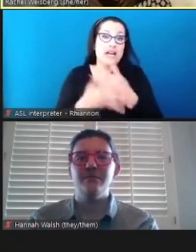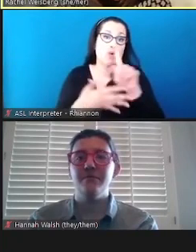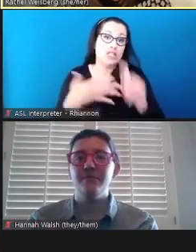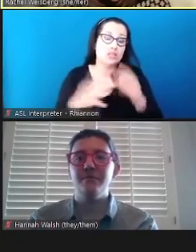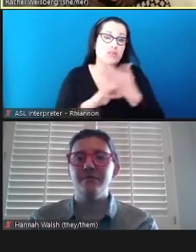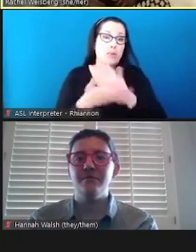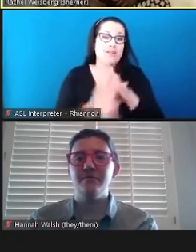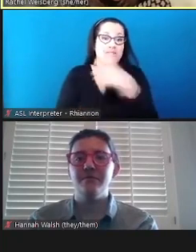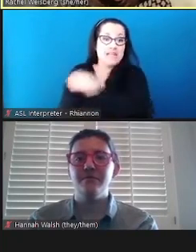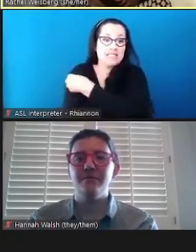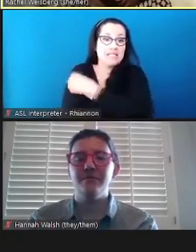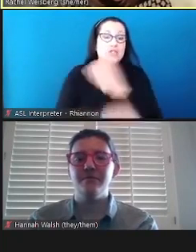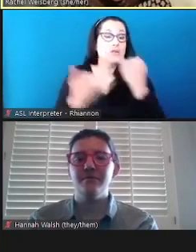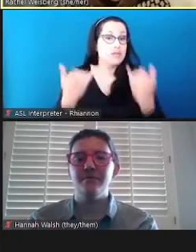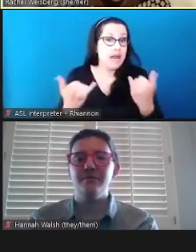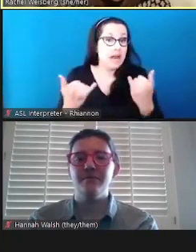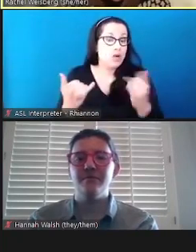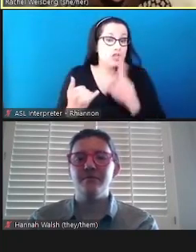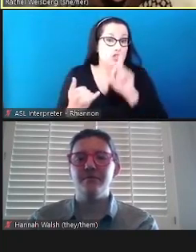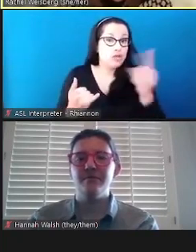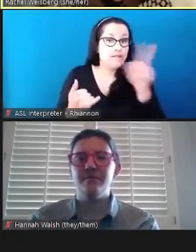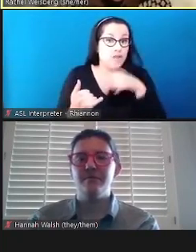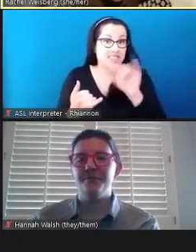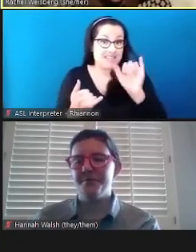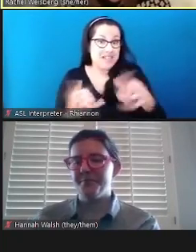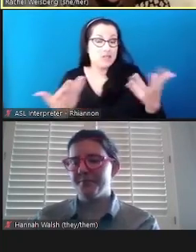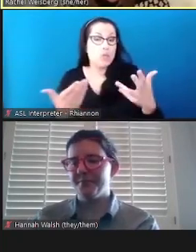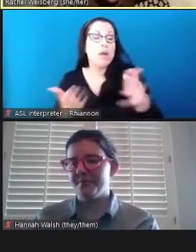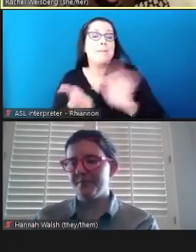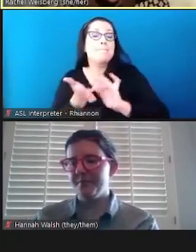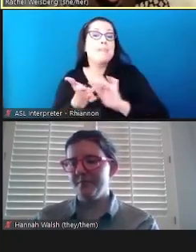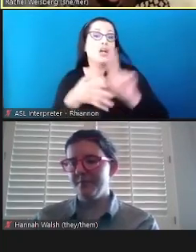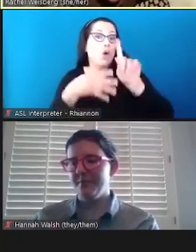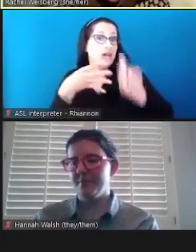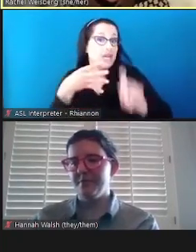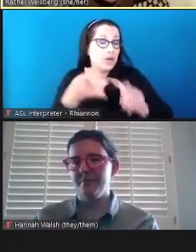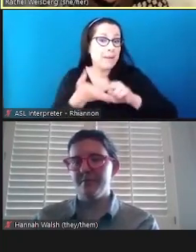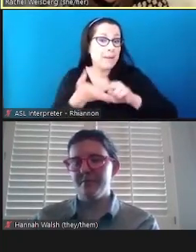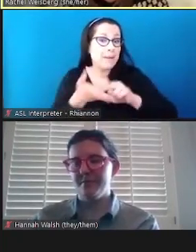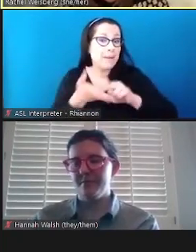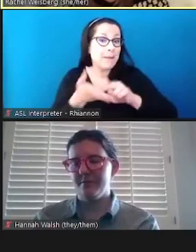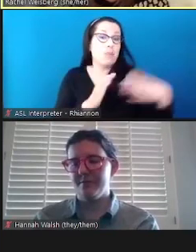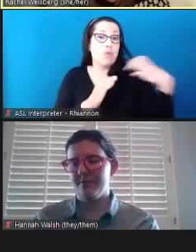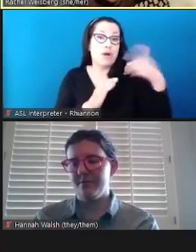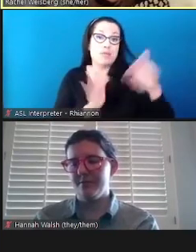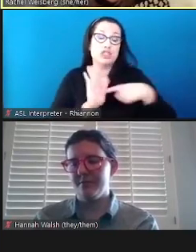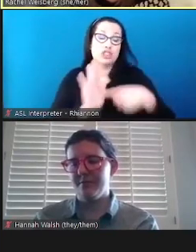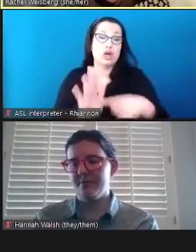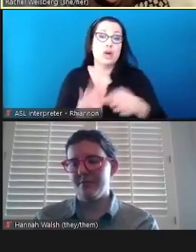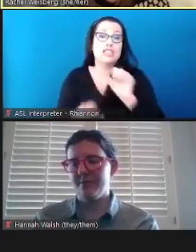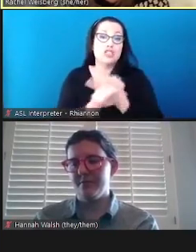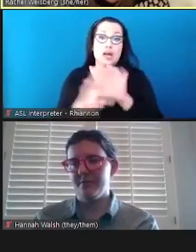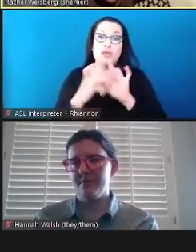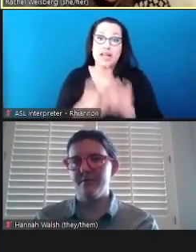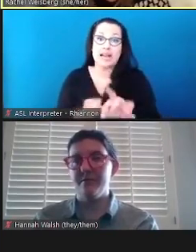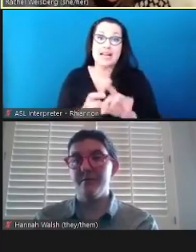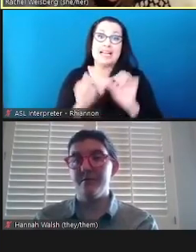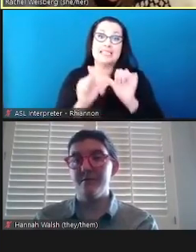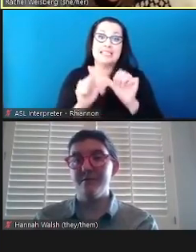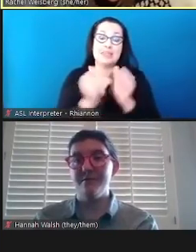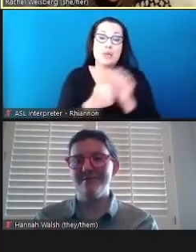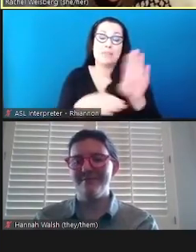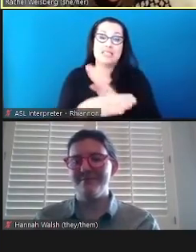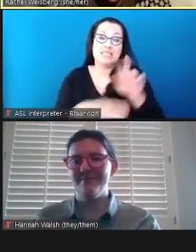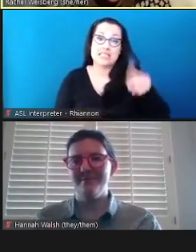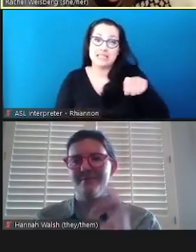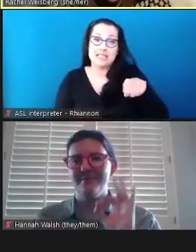or false? This is a medical inquiry and Lisa's employer must show that it's job related and consistent with business necessity. So hopefully